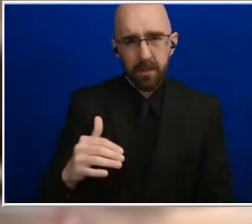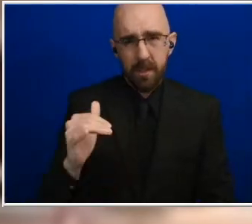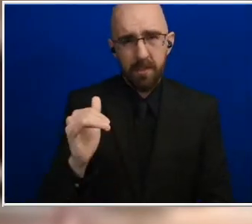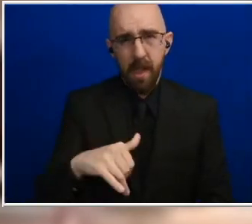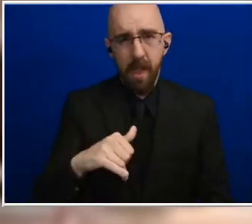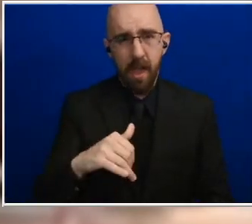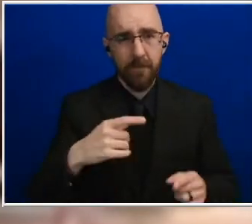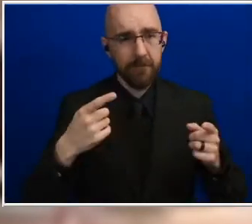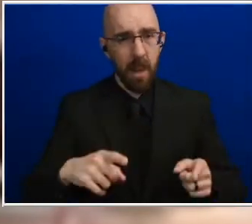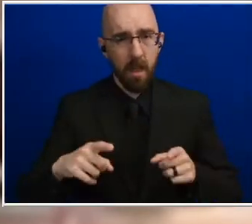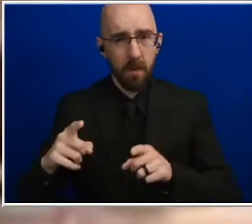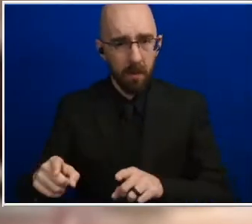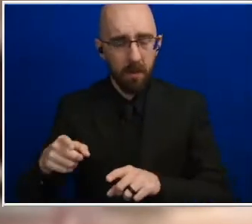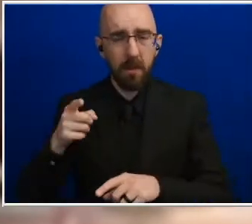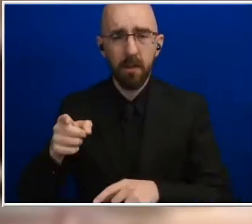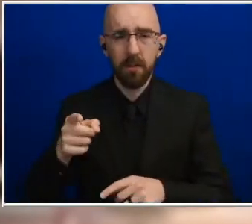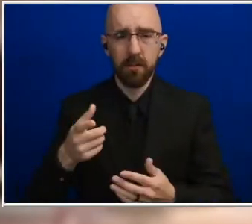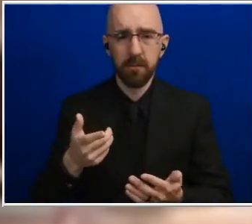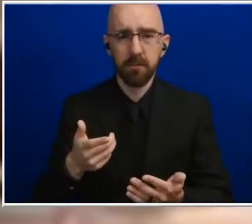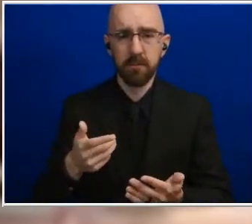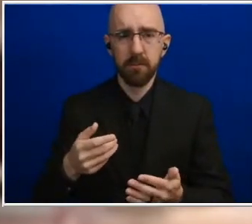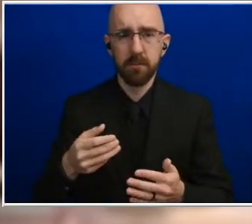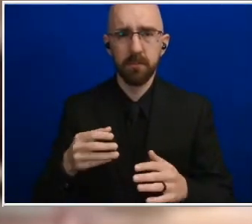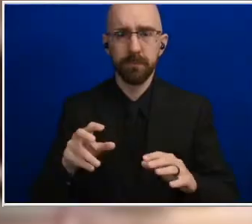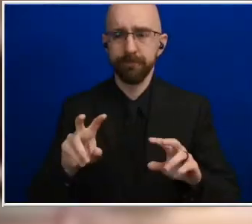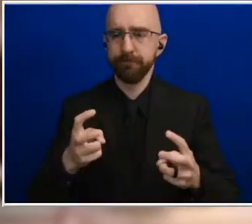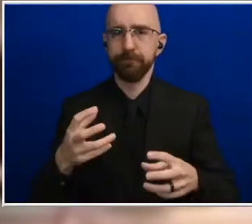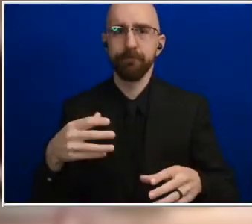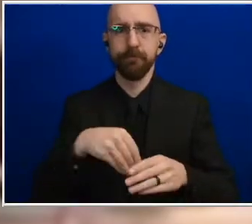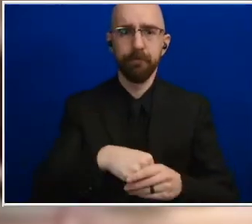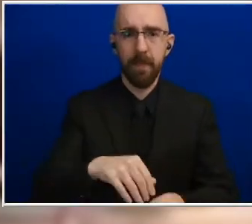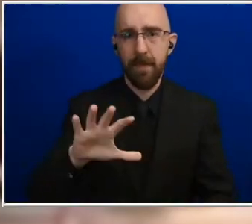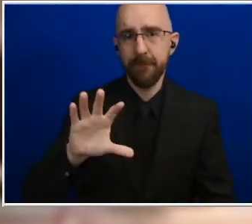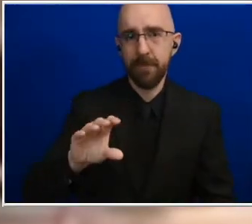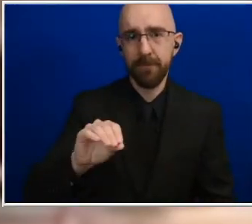was implicated in about 50%